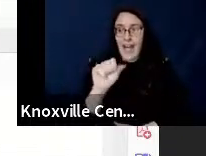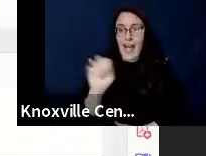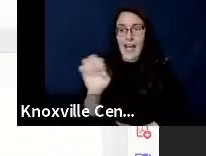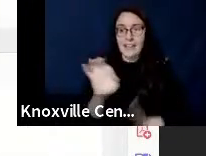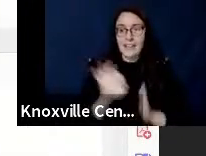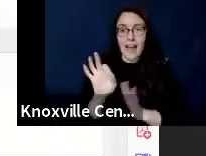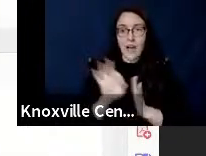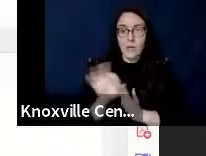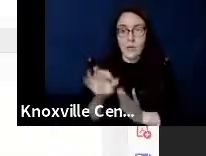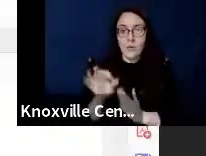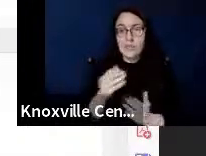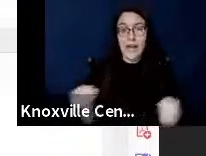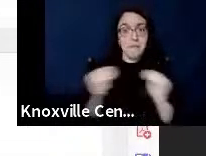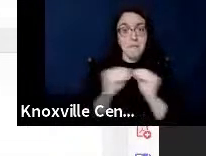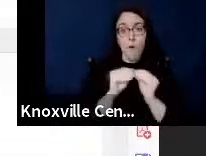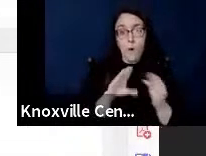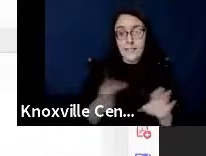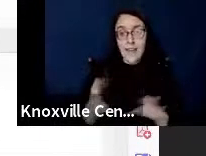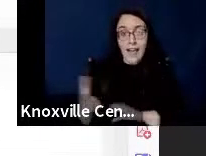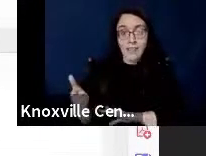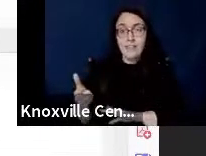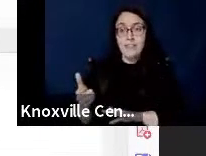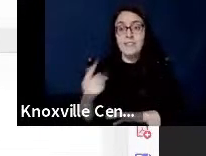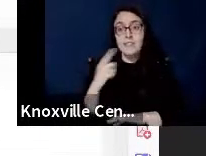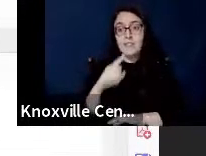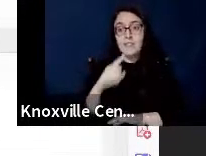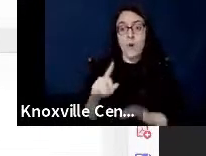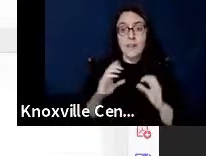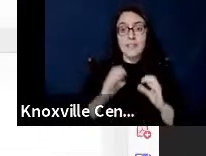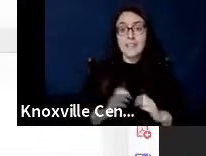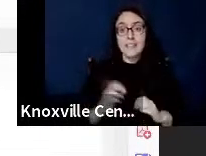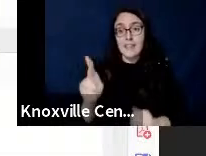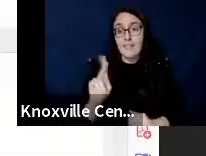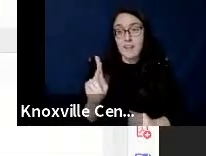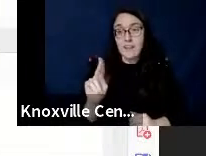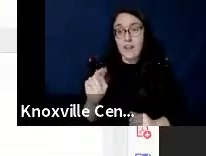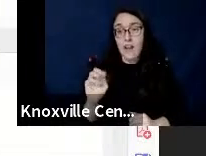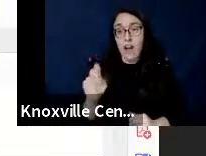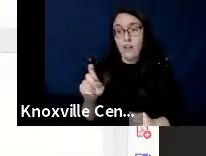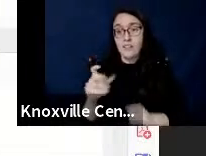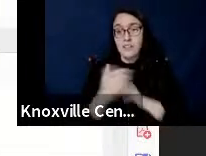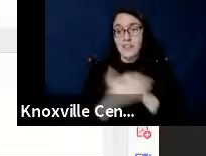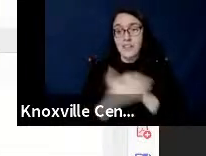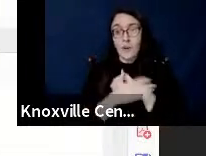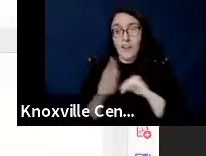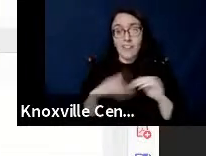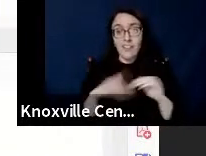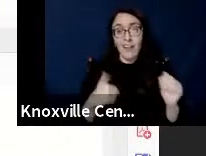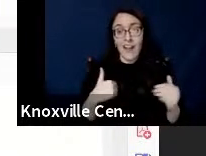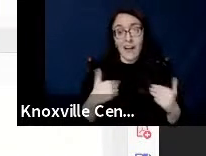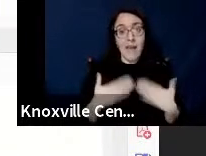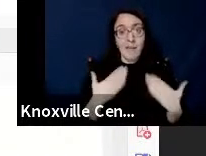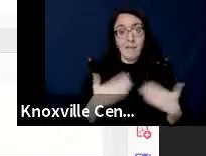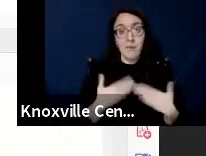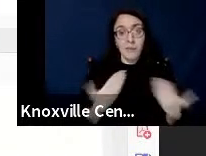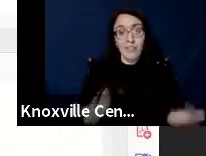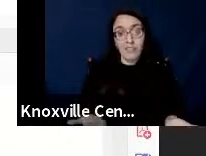way more deaths in citizens of Knox County than I certainly am happy with or comfortable with.